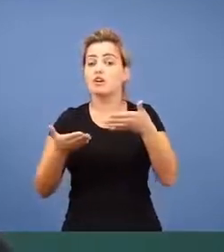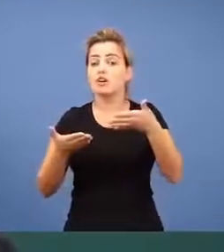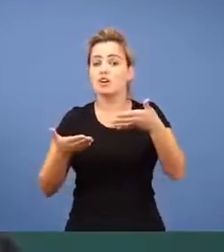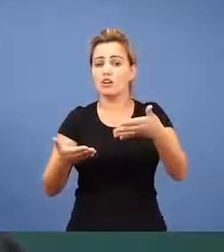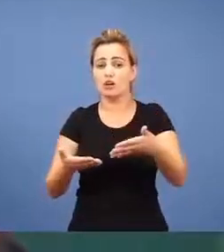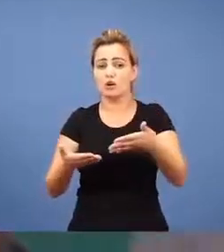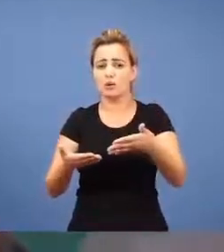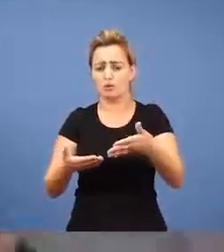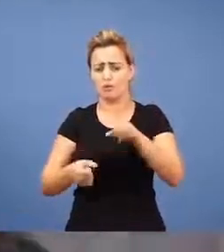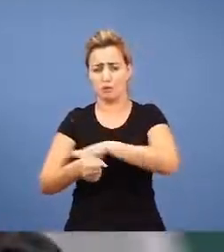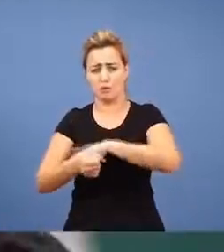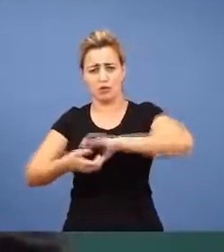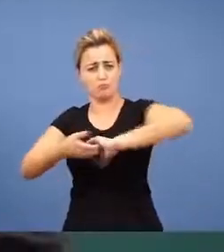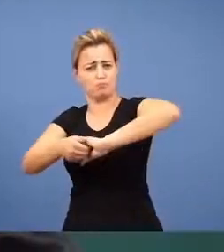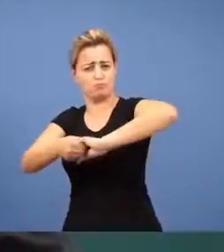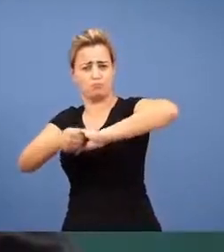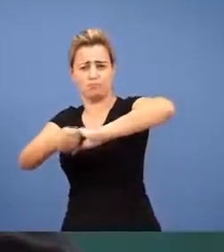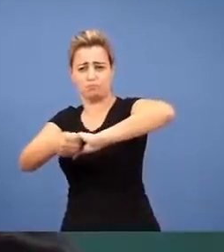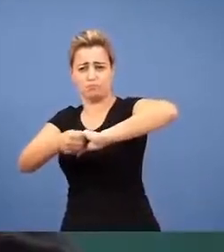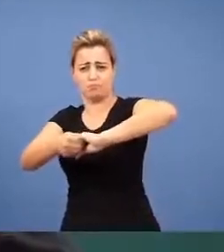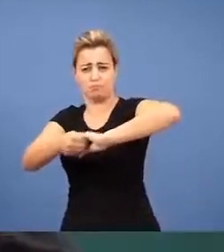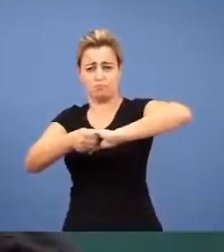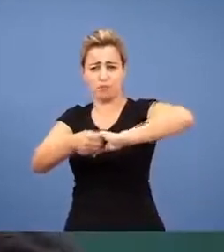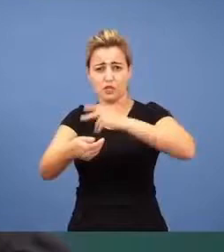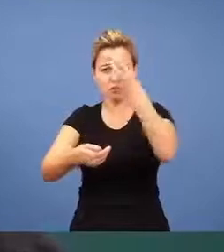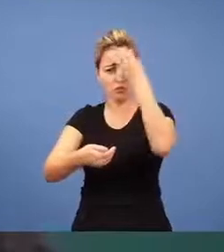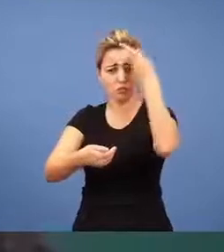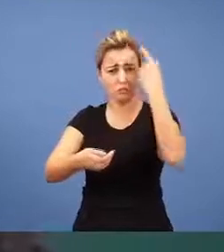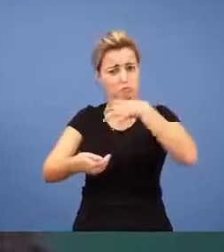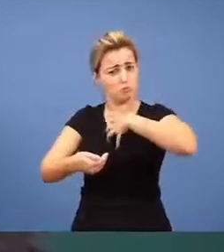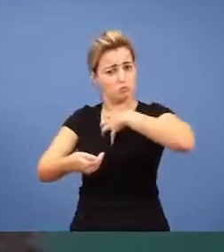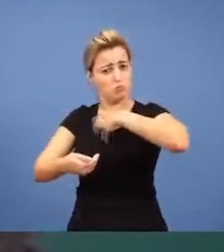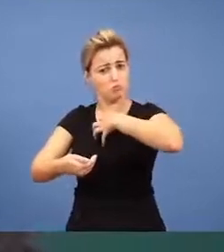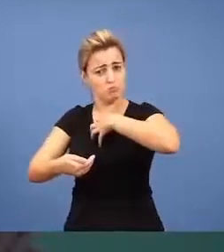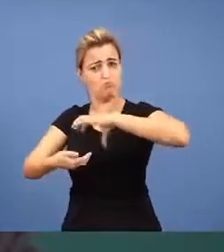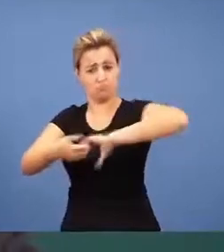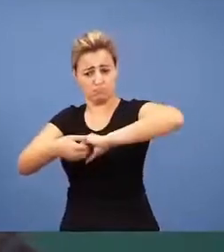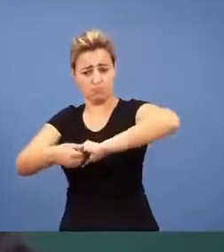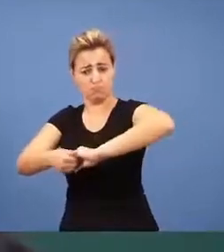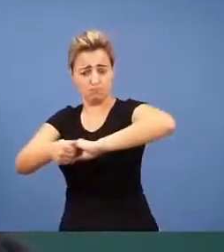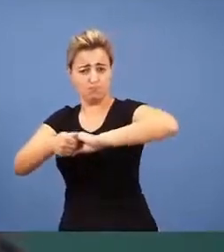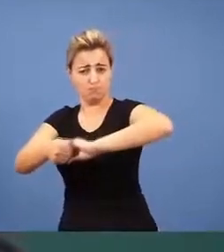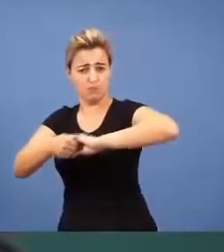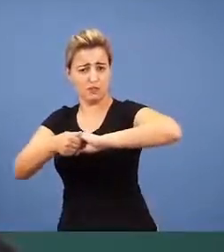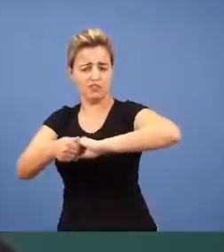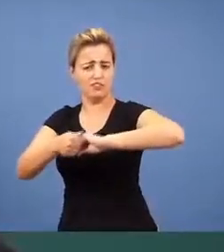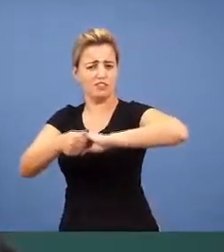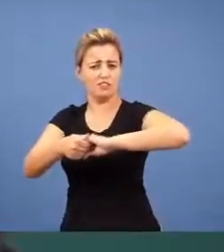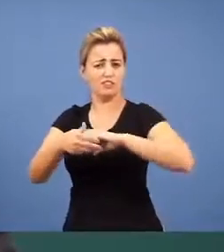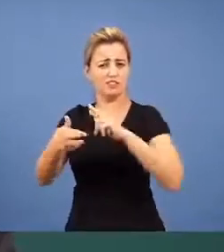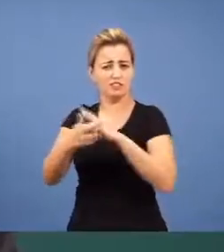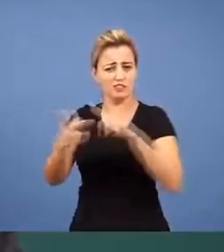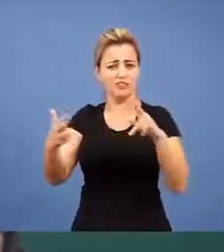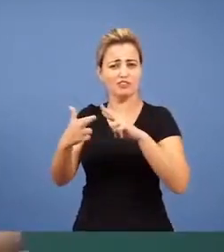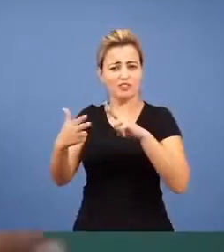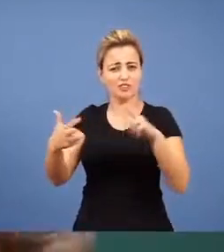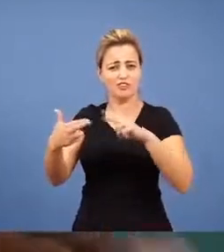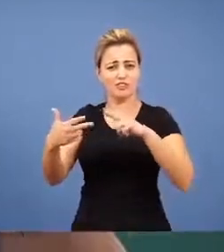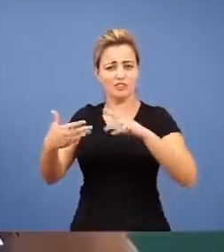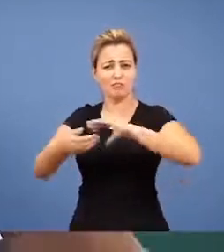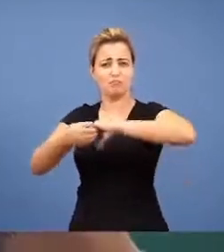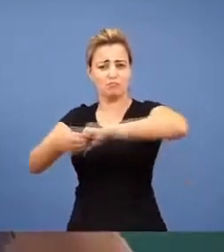And I saw in the vision, the result of this is that in the greeting, when you go and shake your brother's hand,